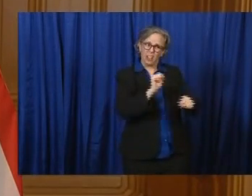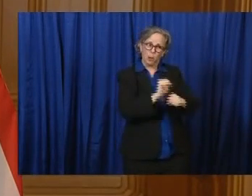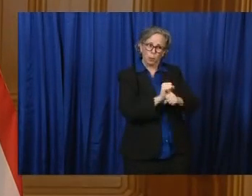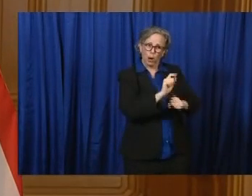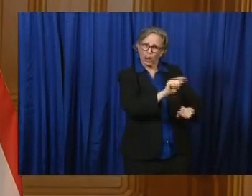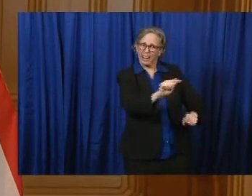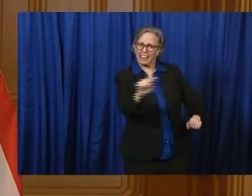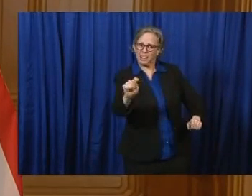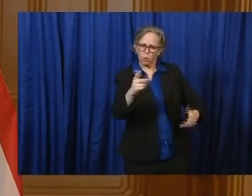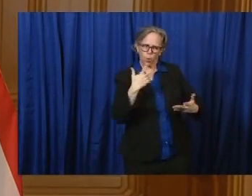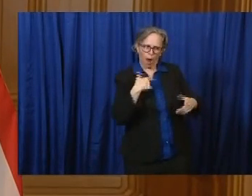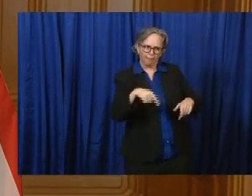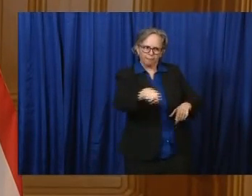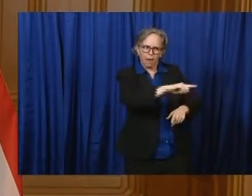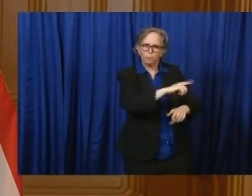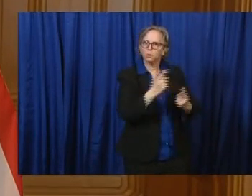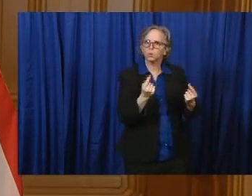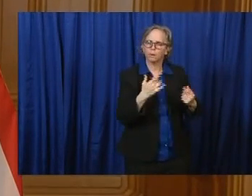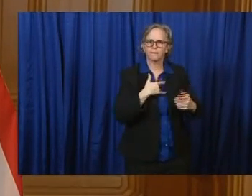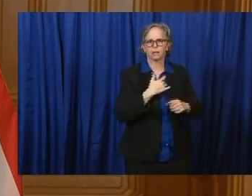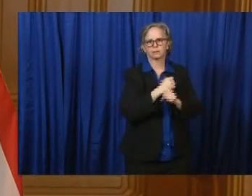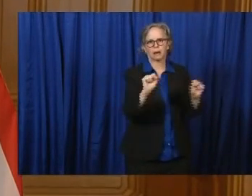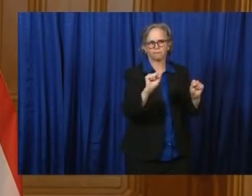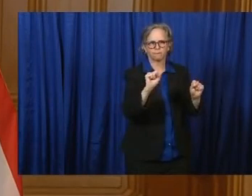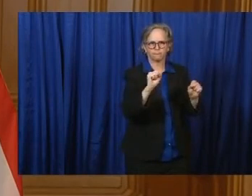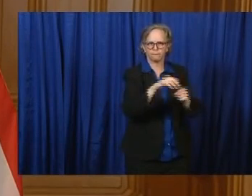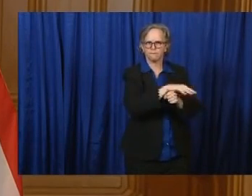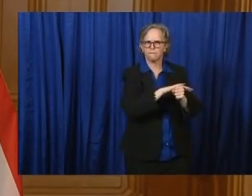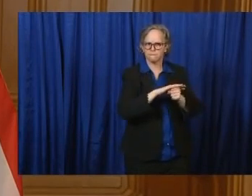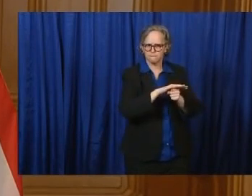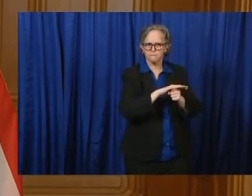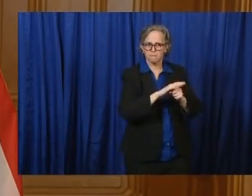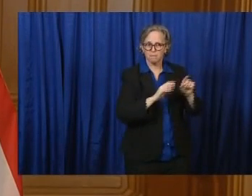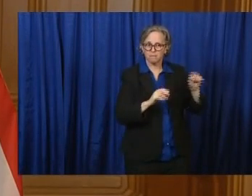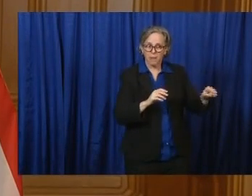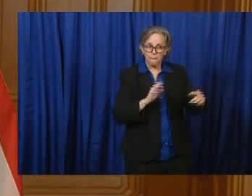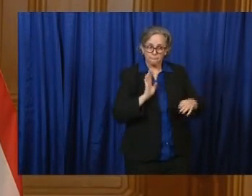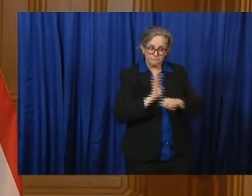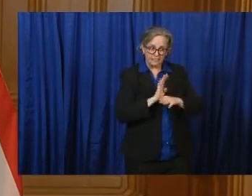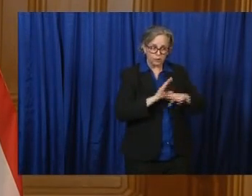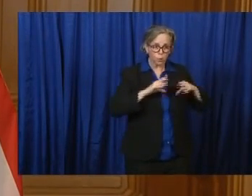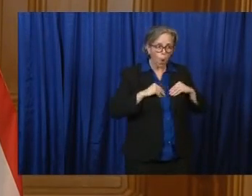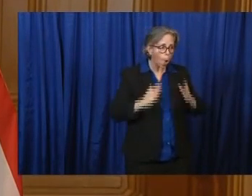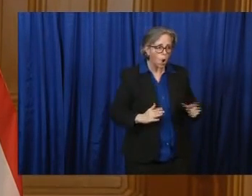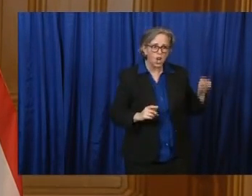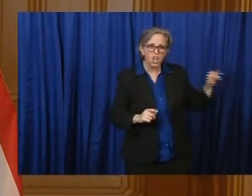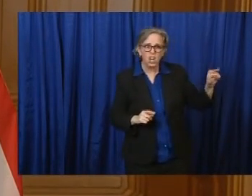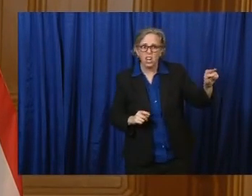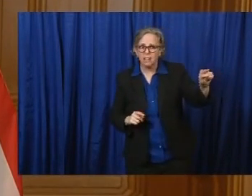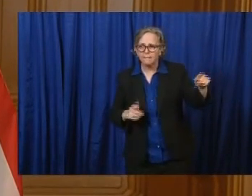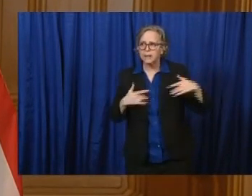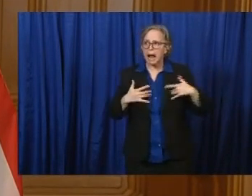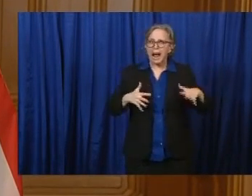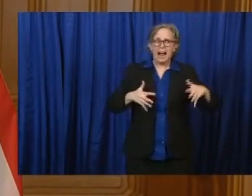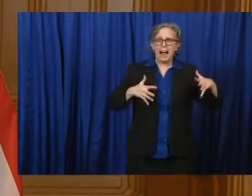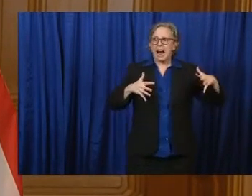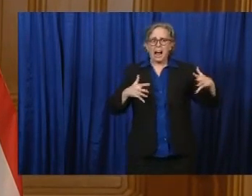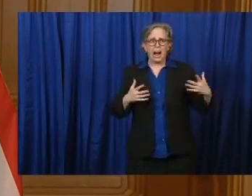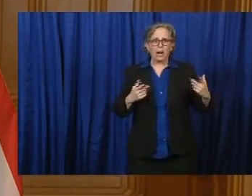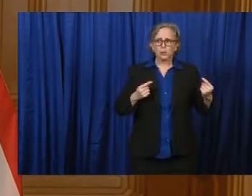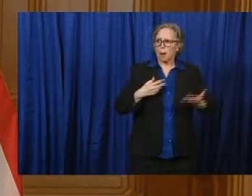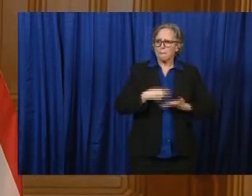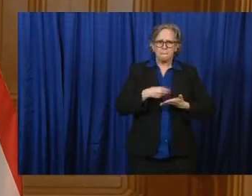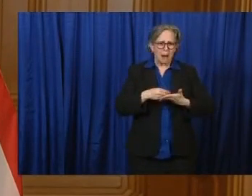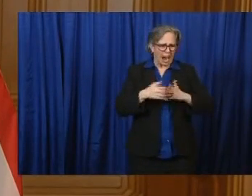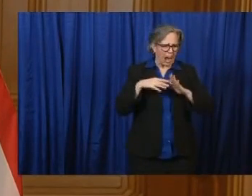men and women who have a business, small business, and they're very, very concerned about it, whether they'll ever be able to open